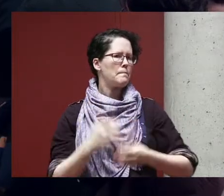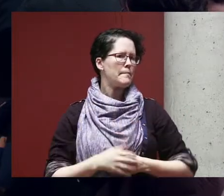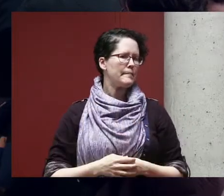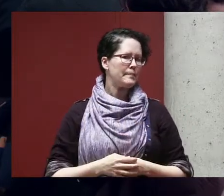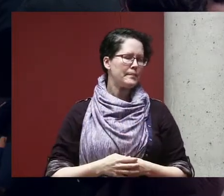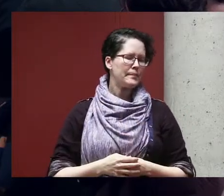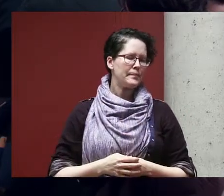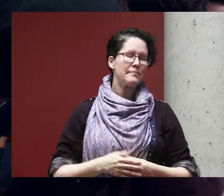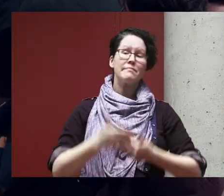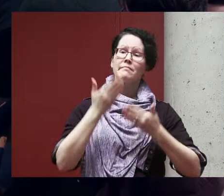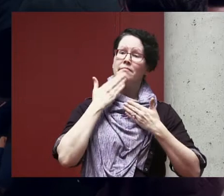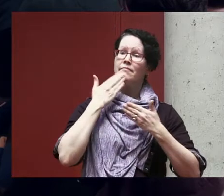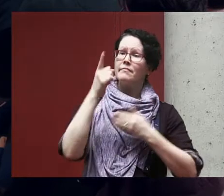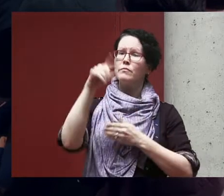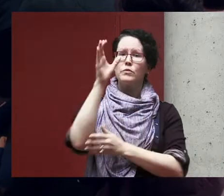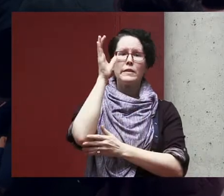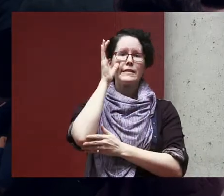Thank you so much for listening.